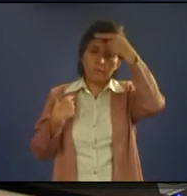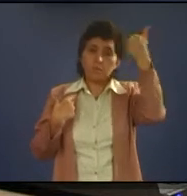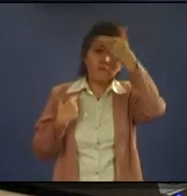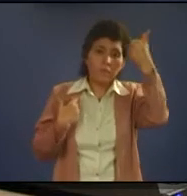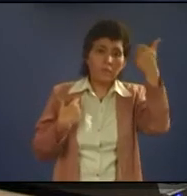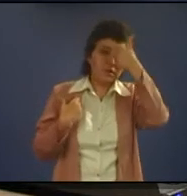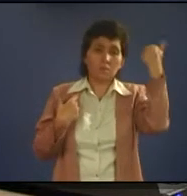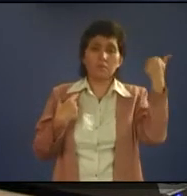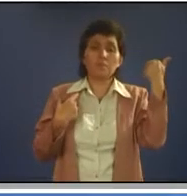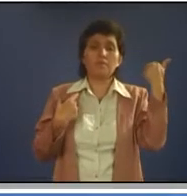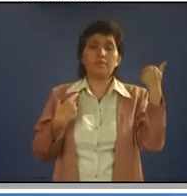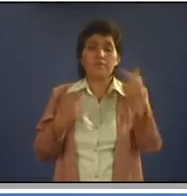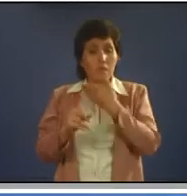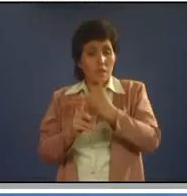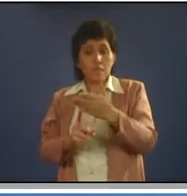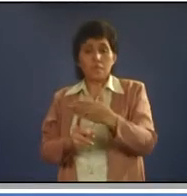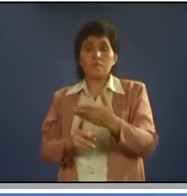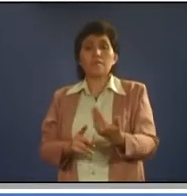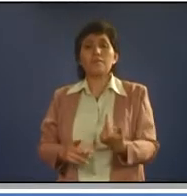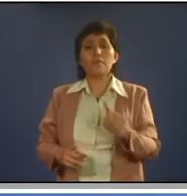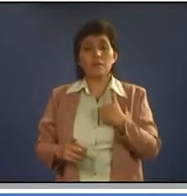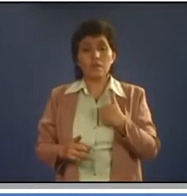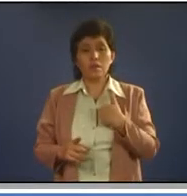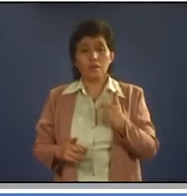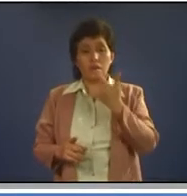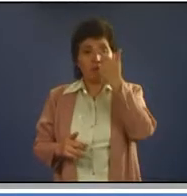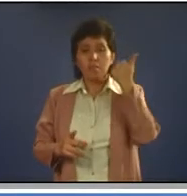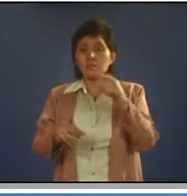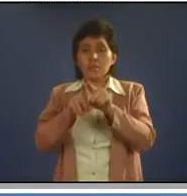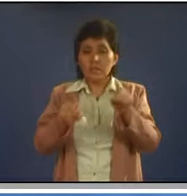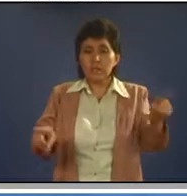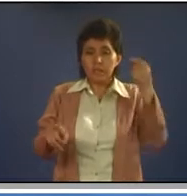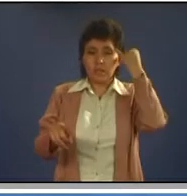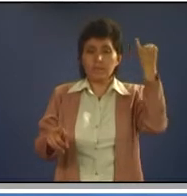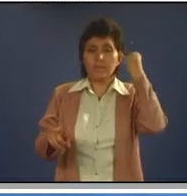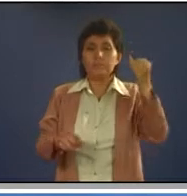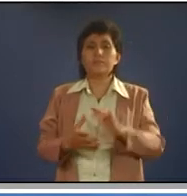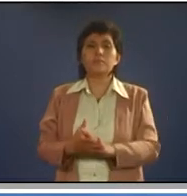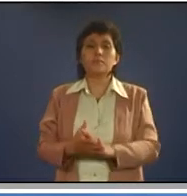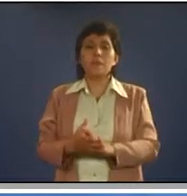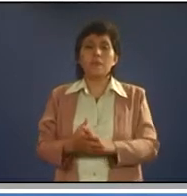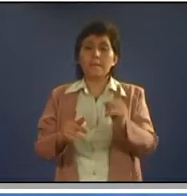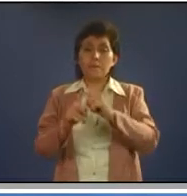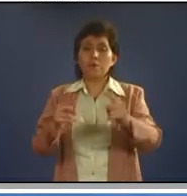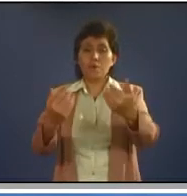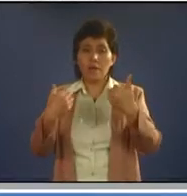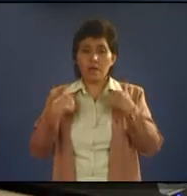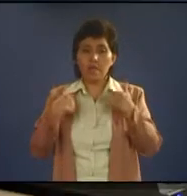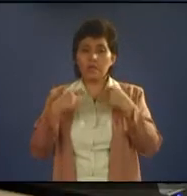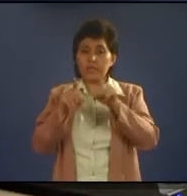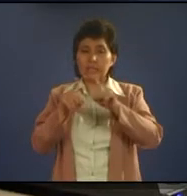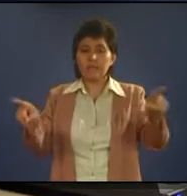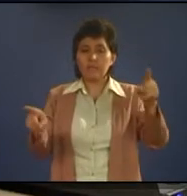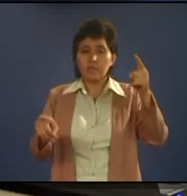Now, the first one is that different opinions, okay? Now, when you have different opinions from other people, people just tend to kick you